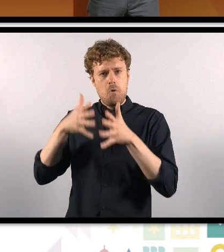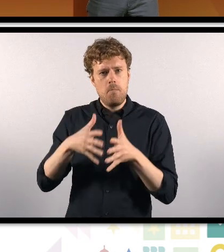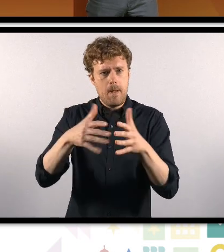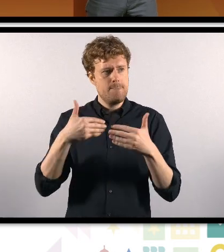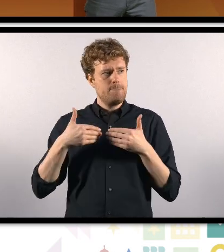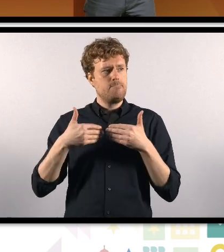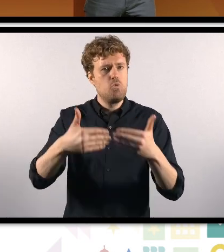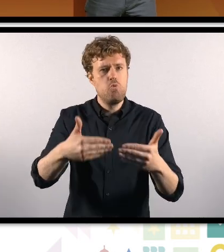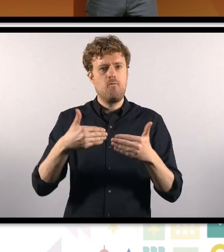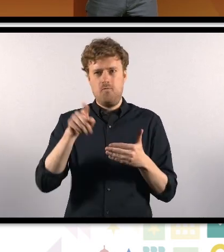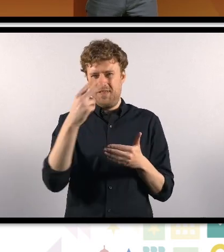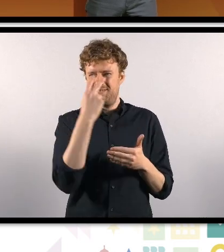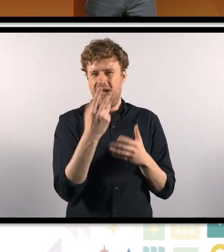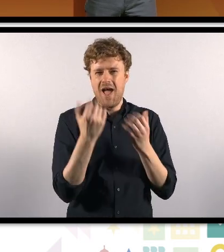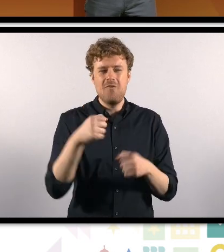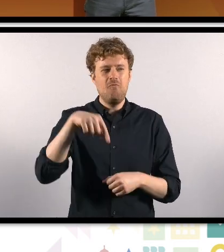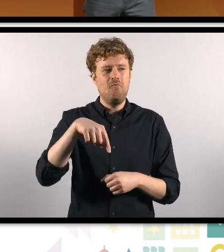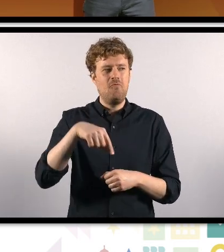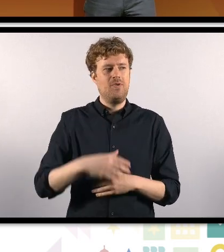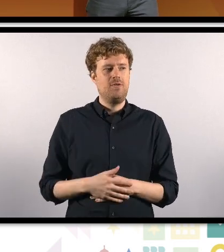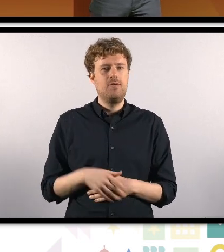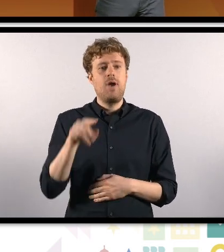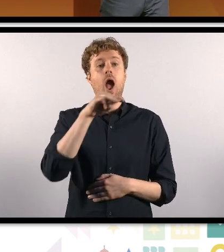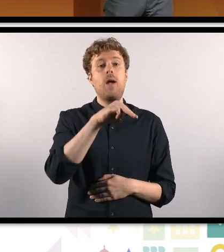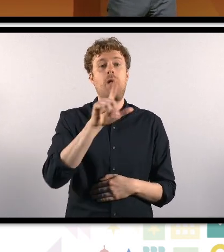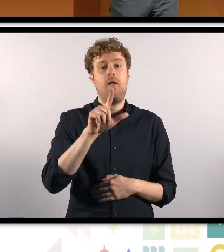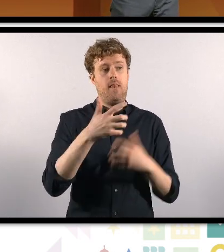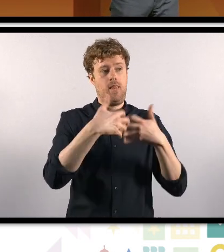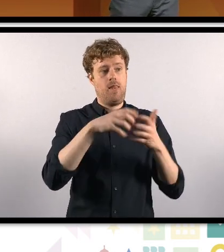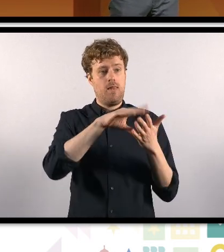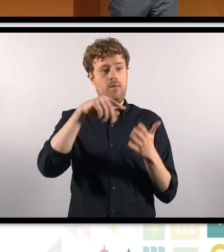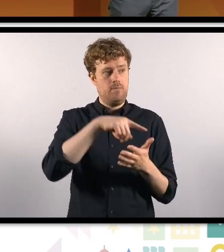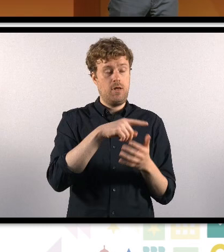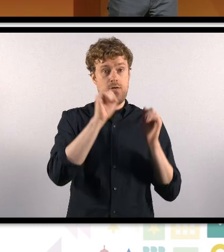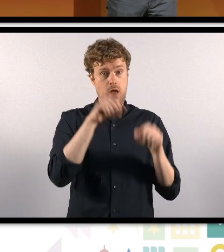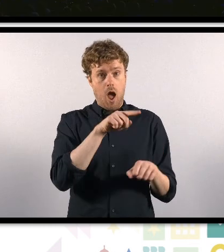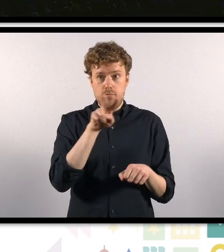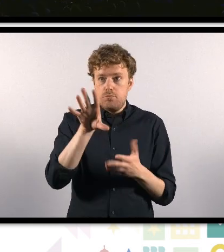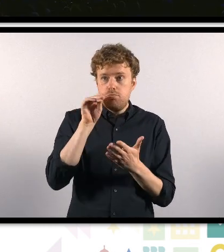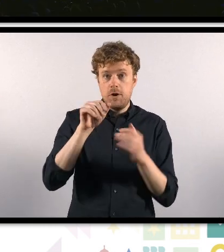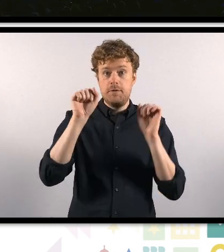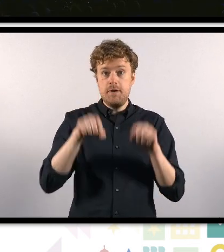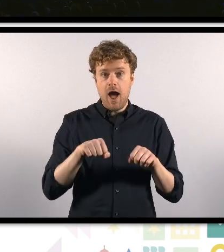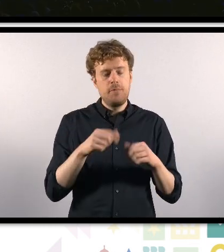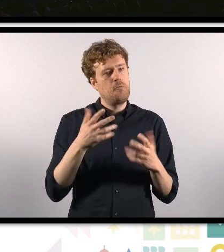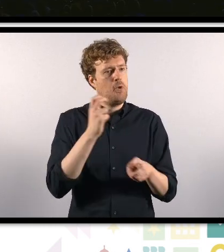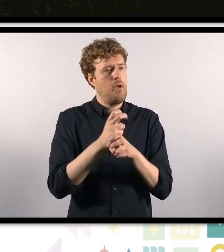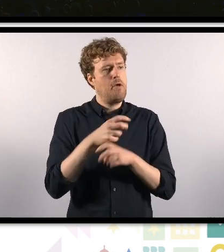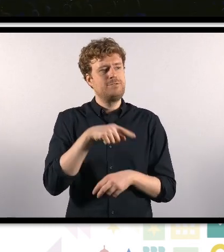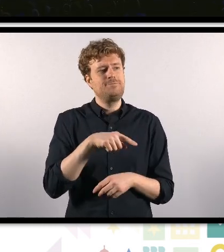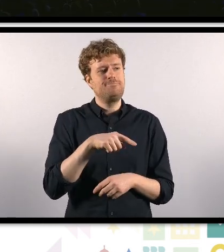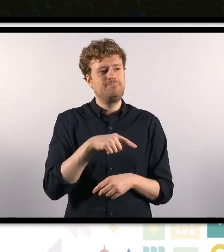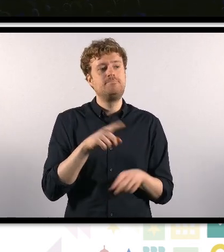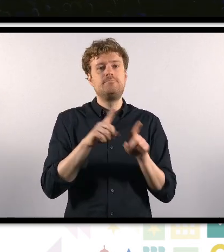far behind compared to voice recognition because they're about 20, 25 years ahead of us. And they've